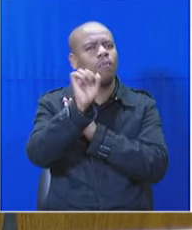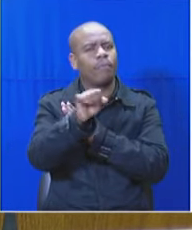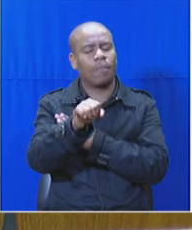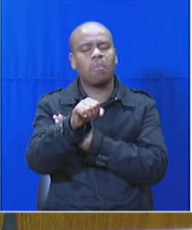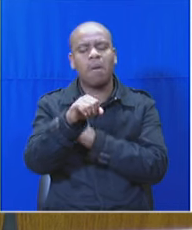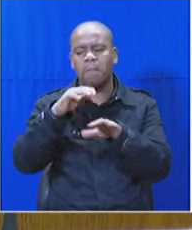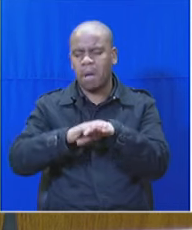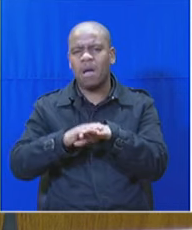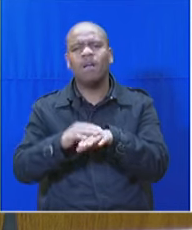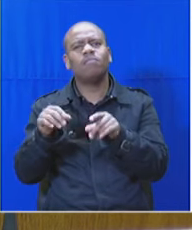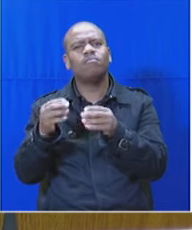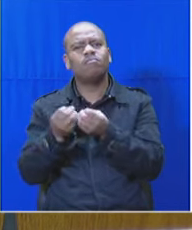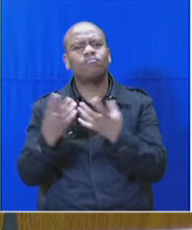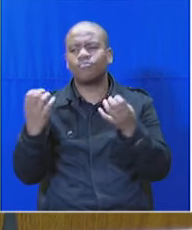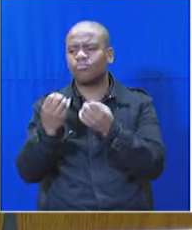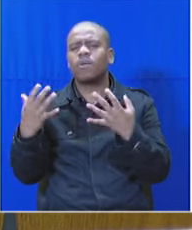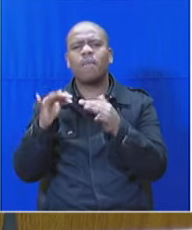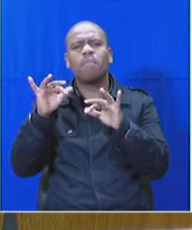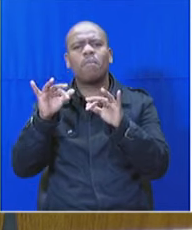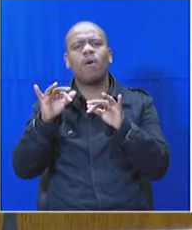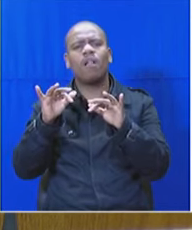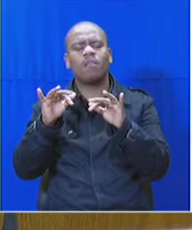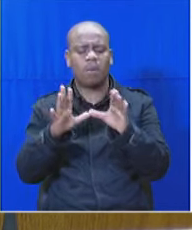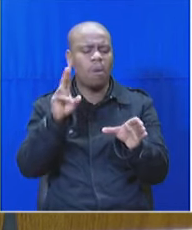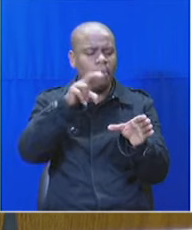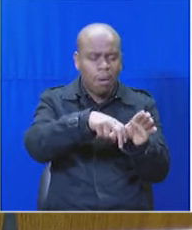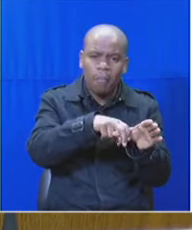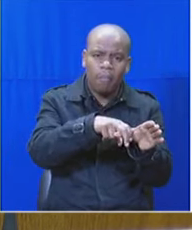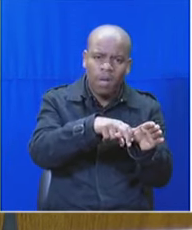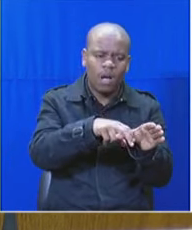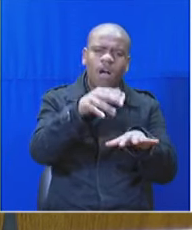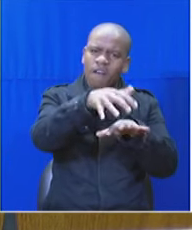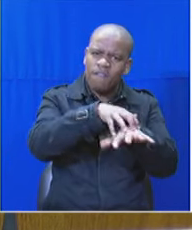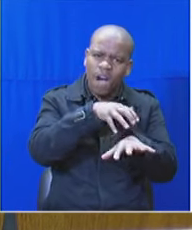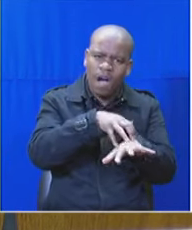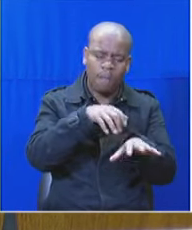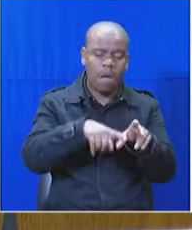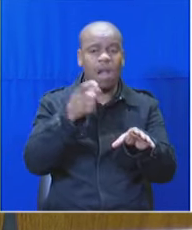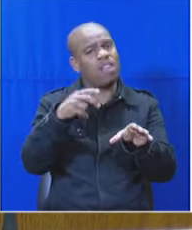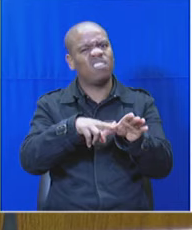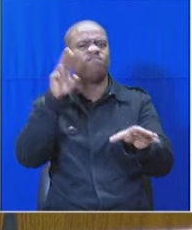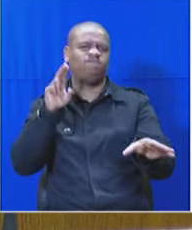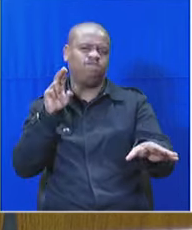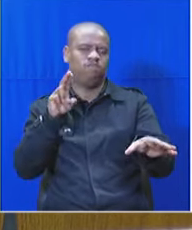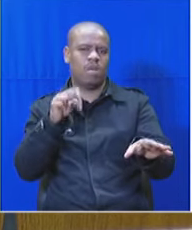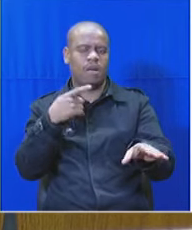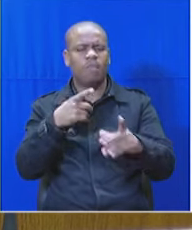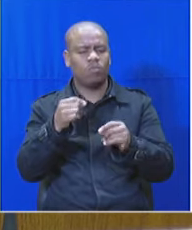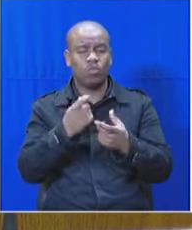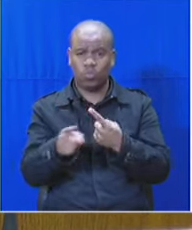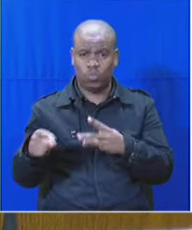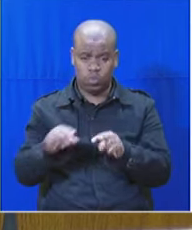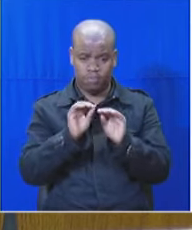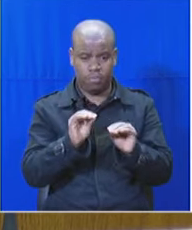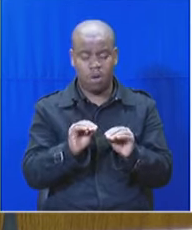by fluctuations in the number of people entering or leaving farming, influencing in turn the fall of average farm size